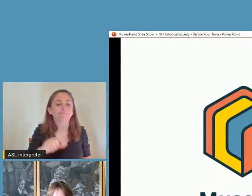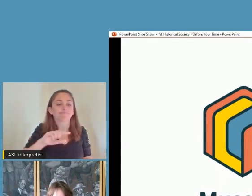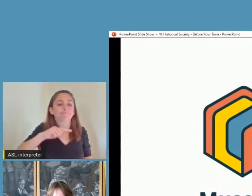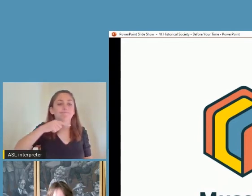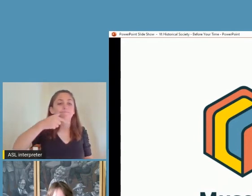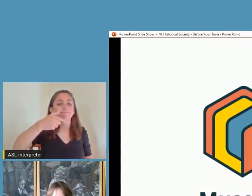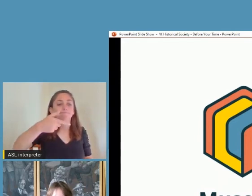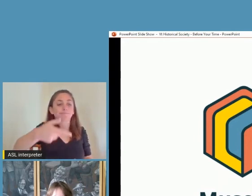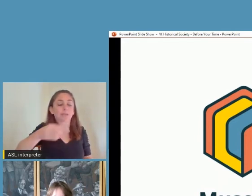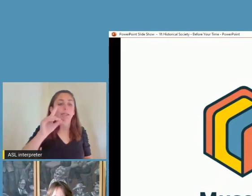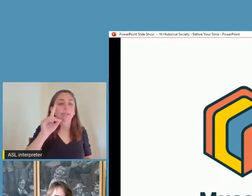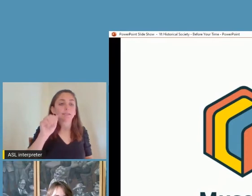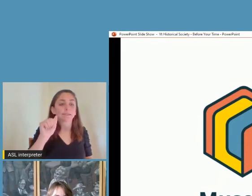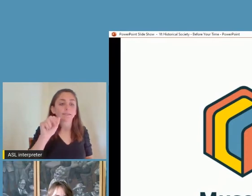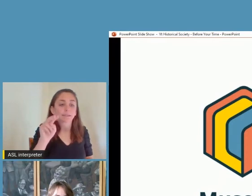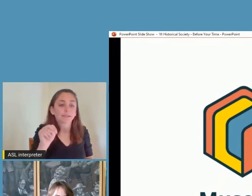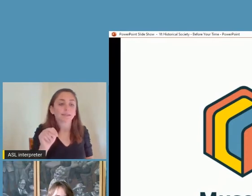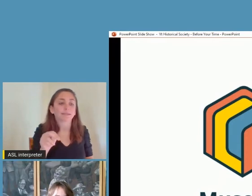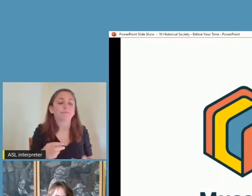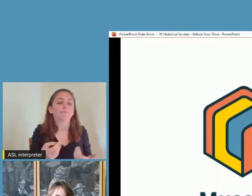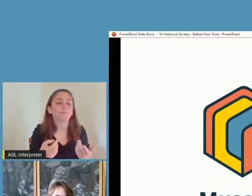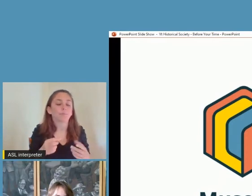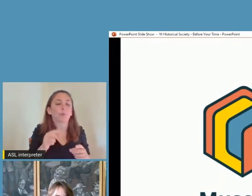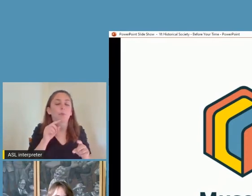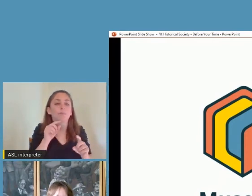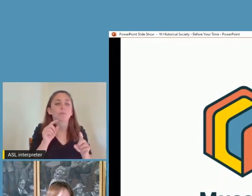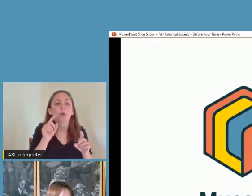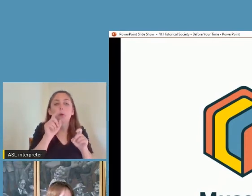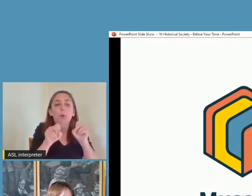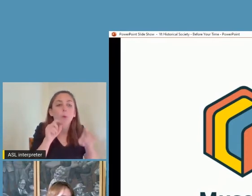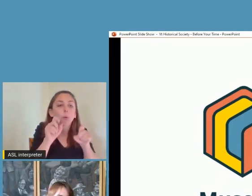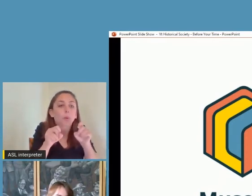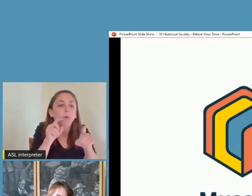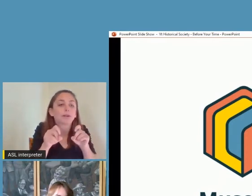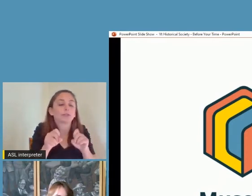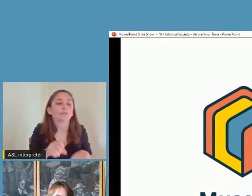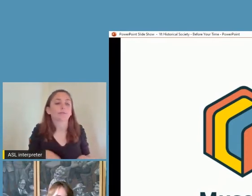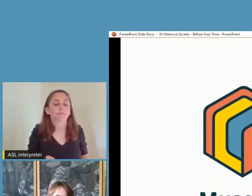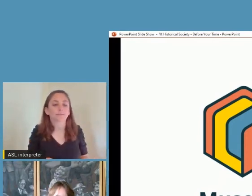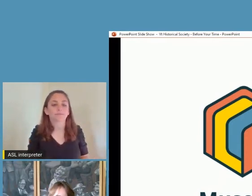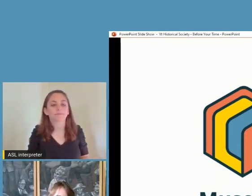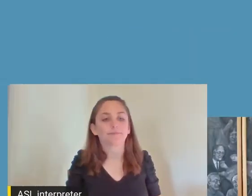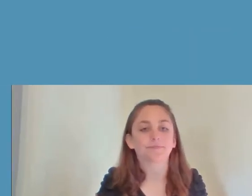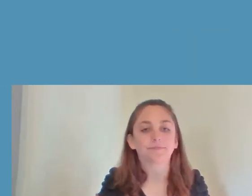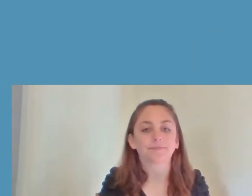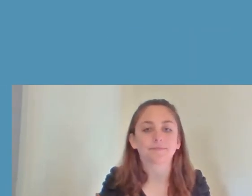understanding he'll moderate any of the questions that you have sent in during this time.